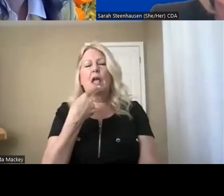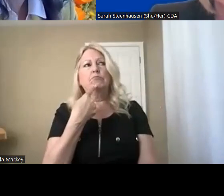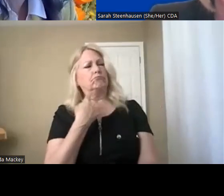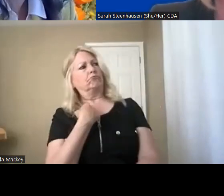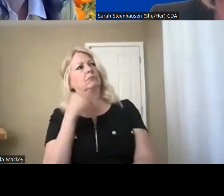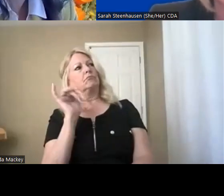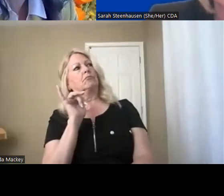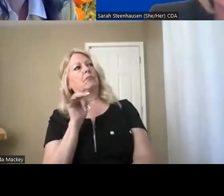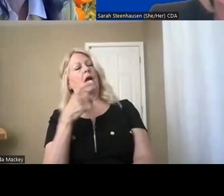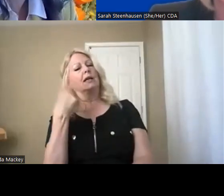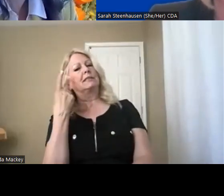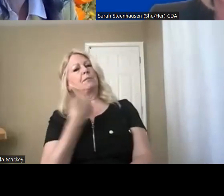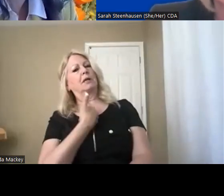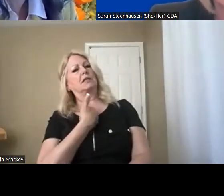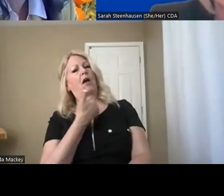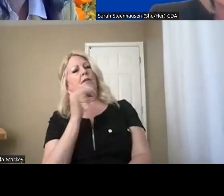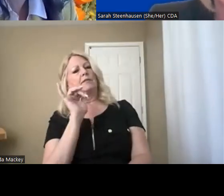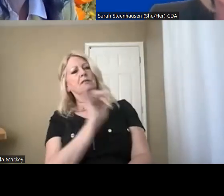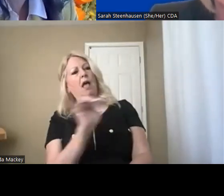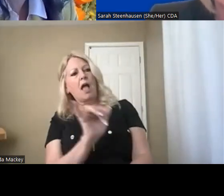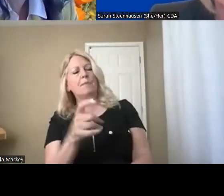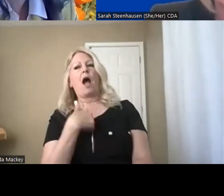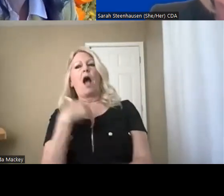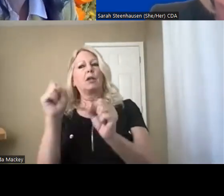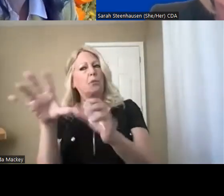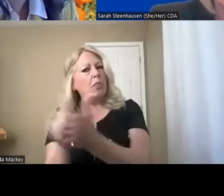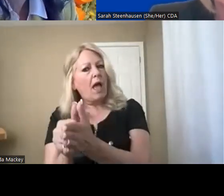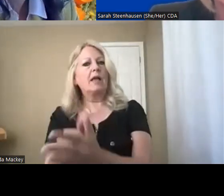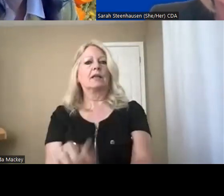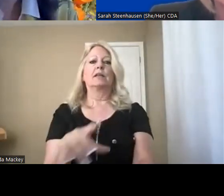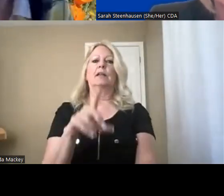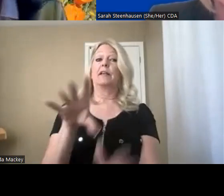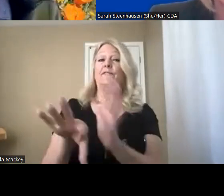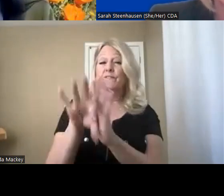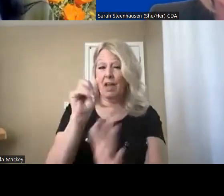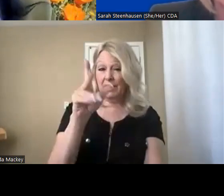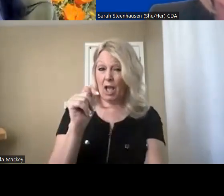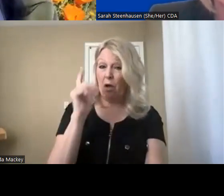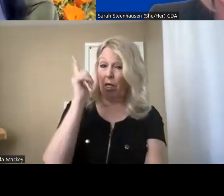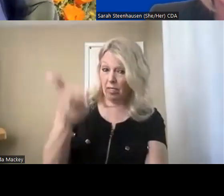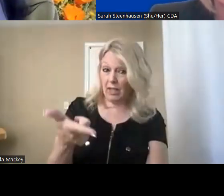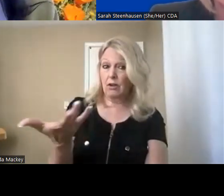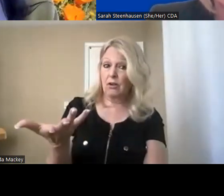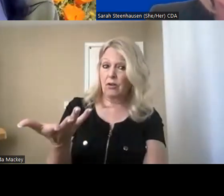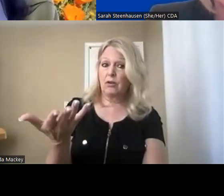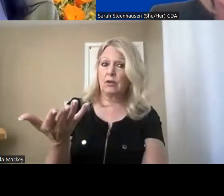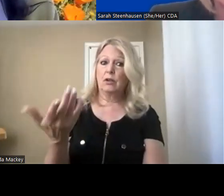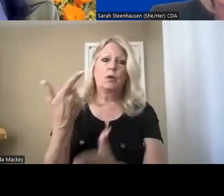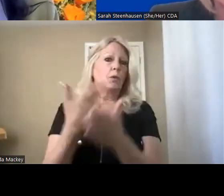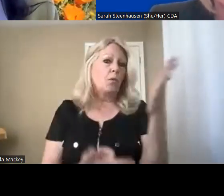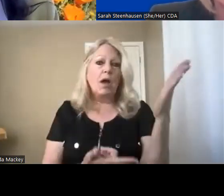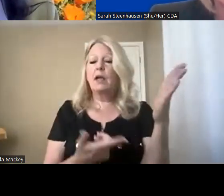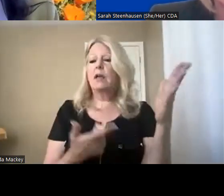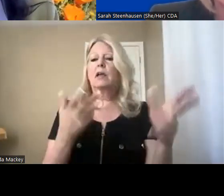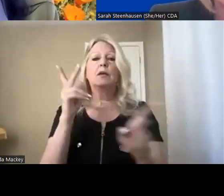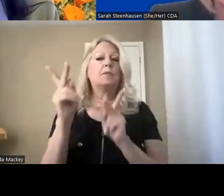there. You know, I can do this. And then to really find out, you know, what it is that people want